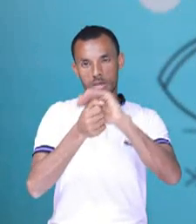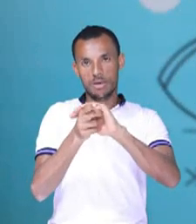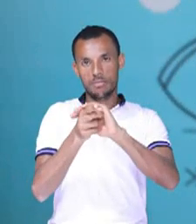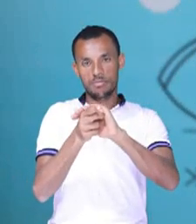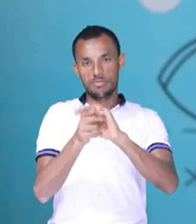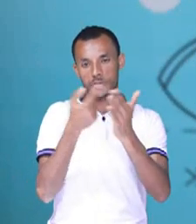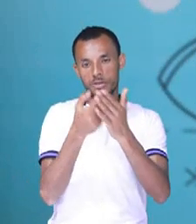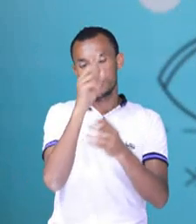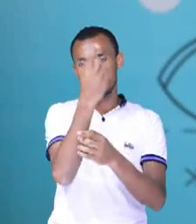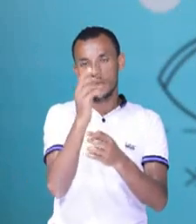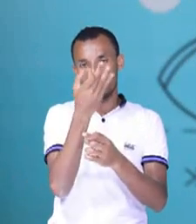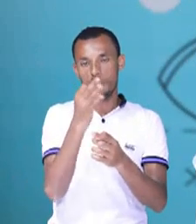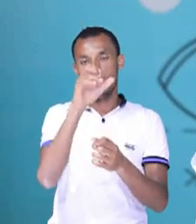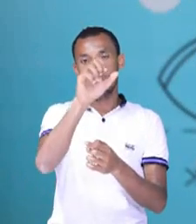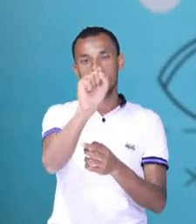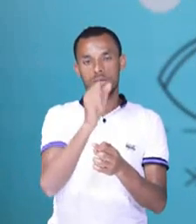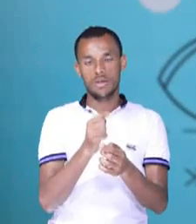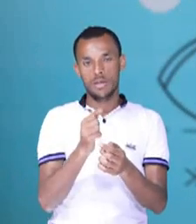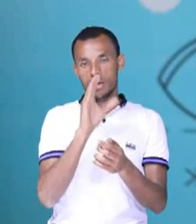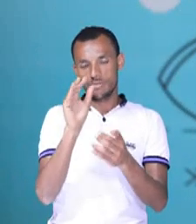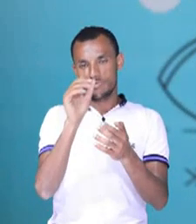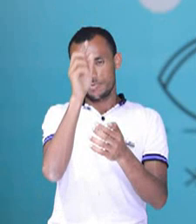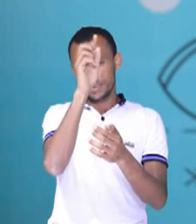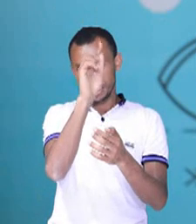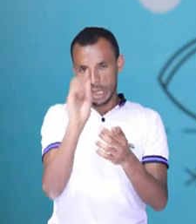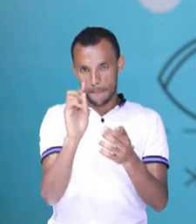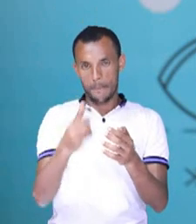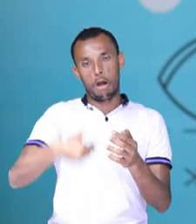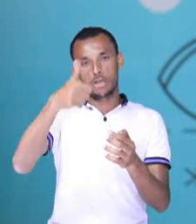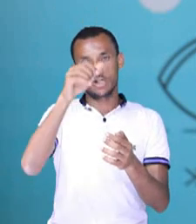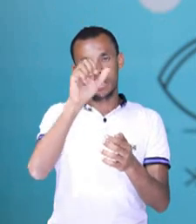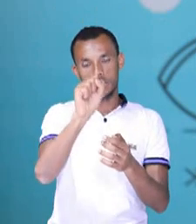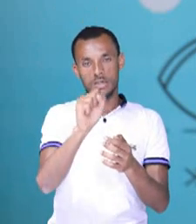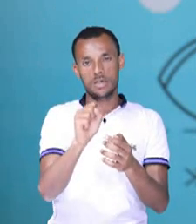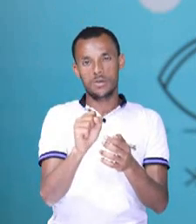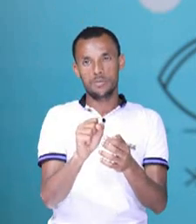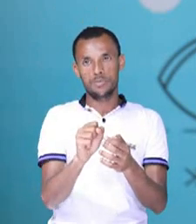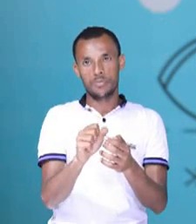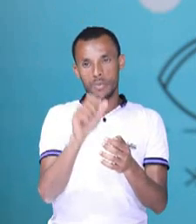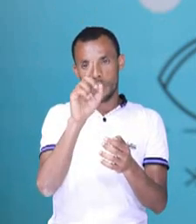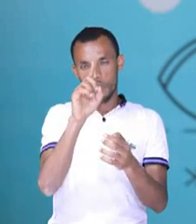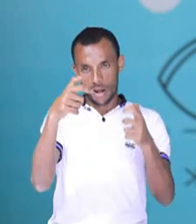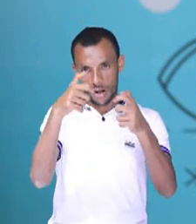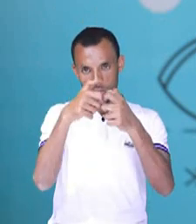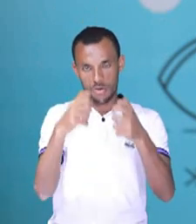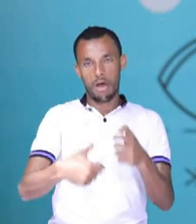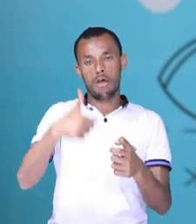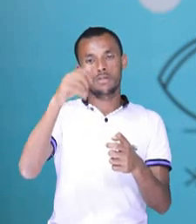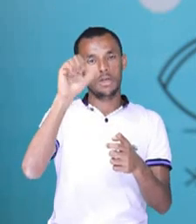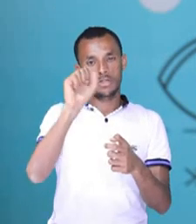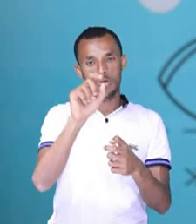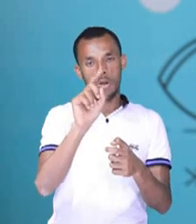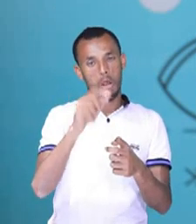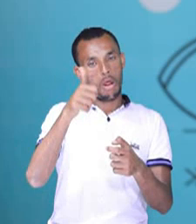look, this is the shape of S. This is the shape of another S. S, 1 electron, another S again,